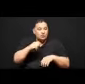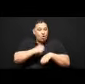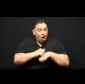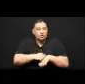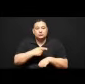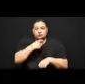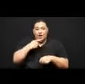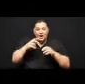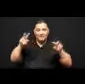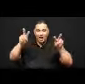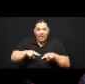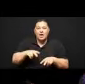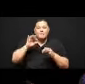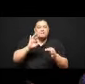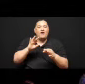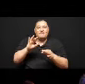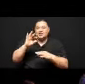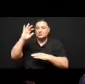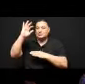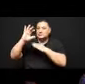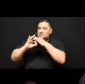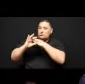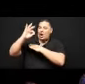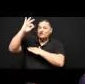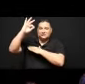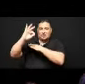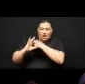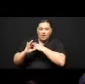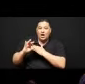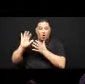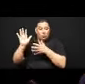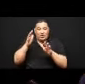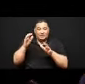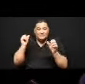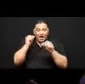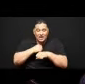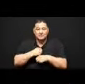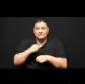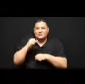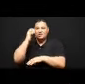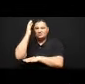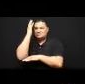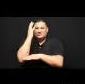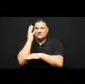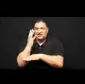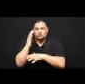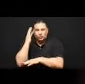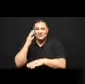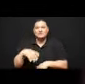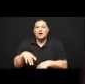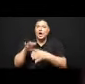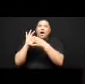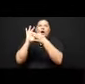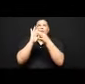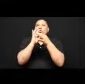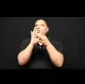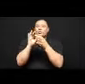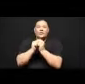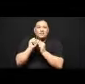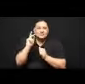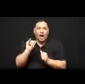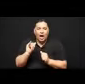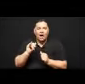Perfect sunrises. And sundowns. Wind fights. Sinking trees. Communion with the sky. Oh, and